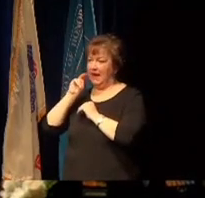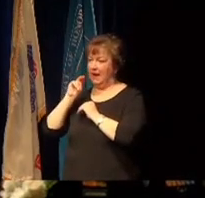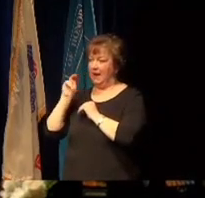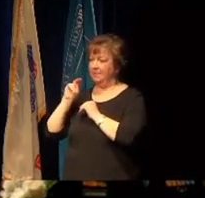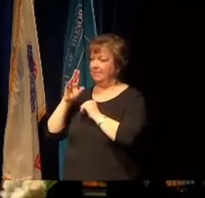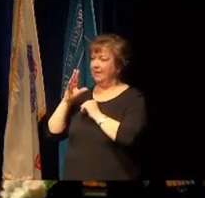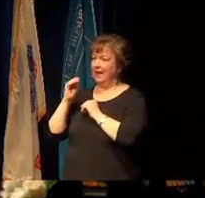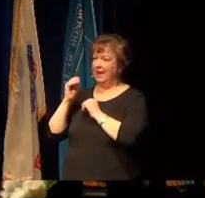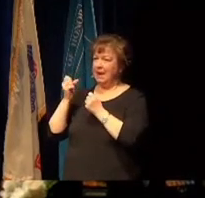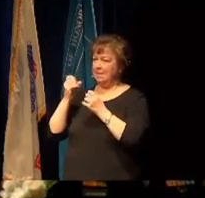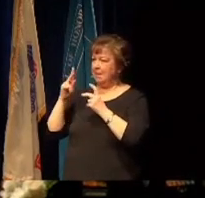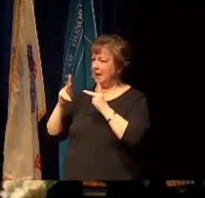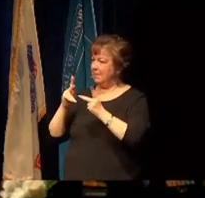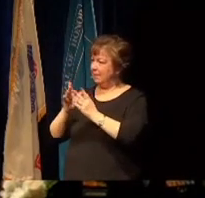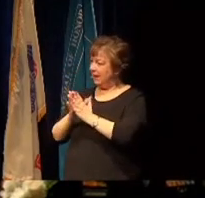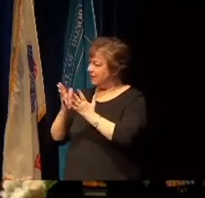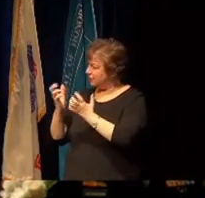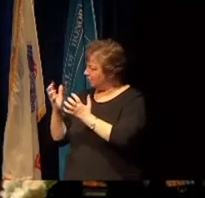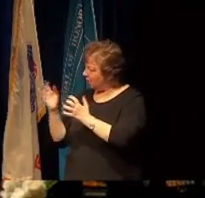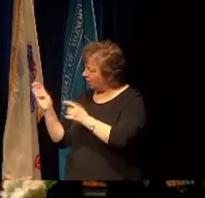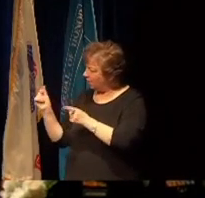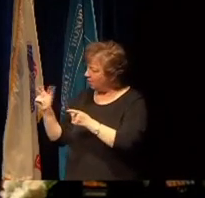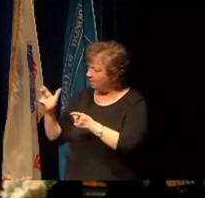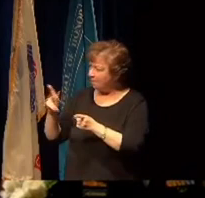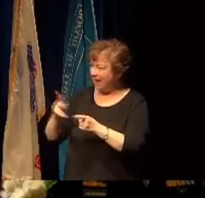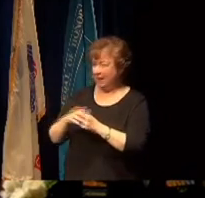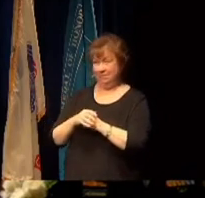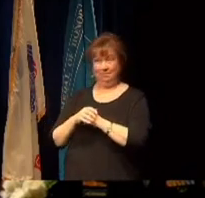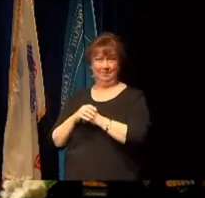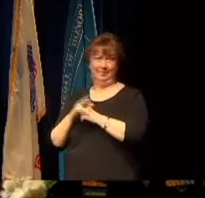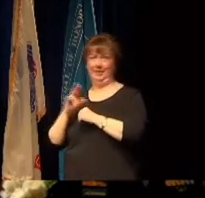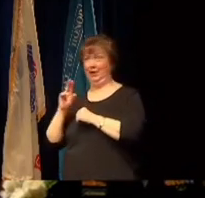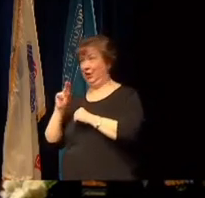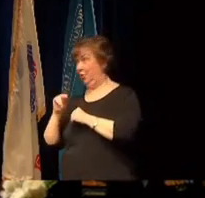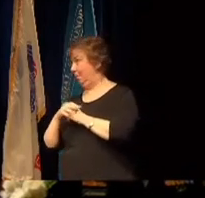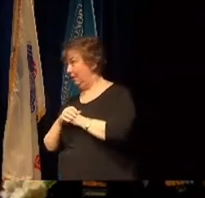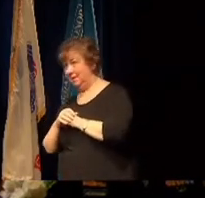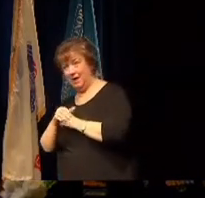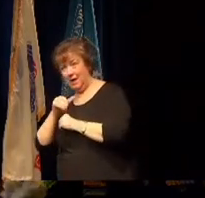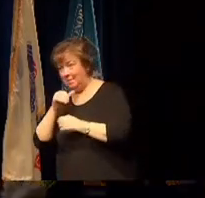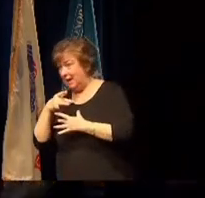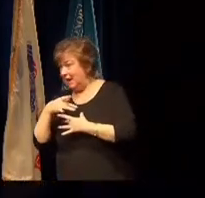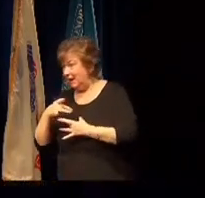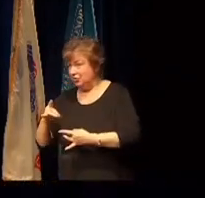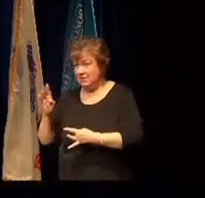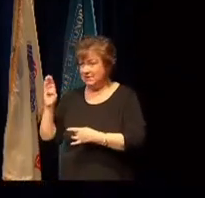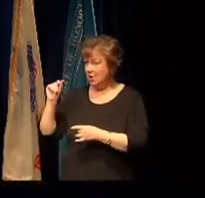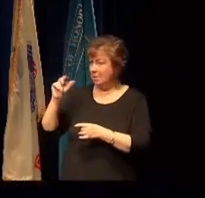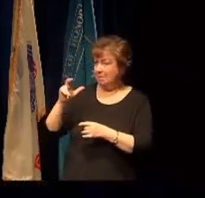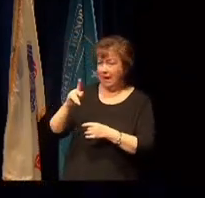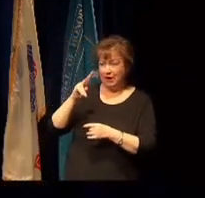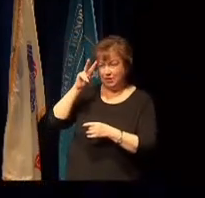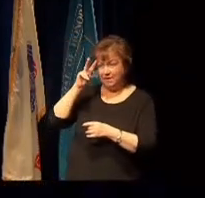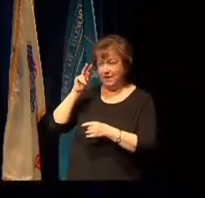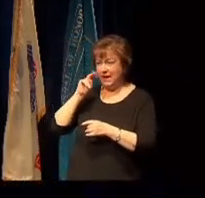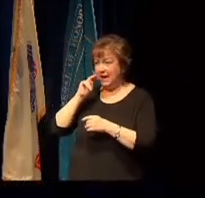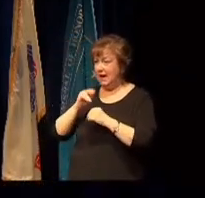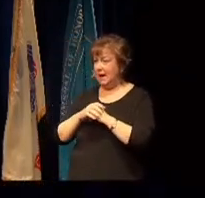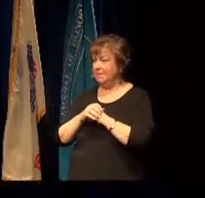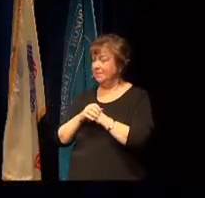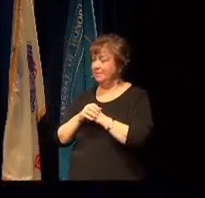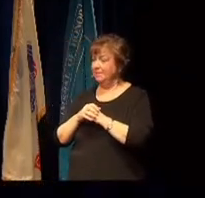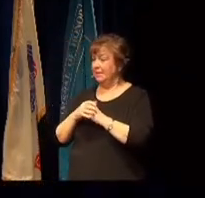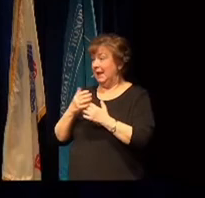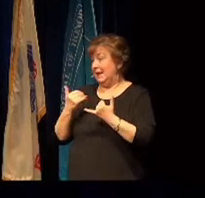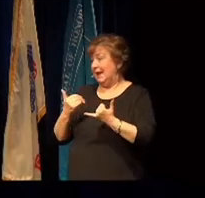people often ask me, do you want to go back? And I said, nope, not interested. And I'm getting a little softer now. I might